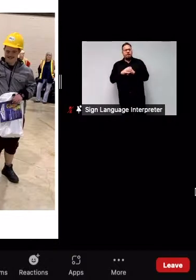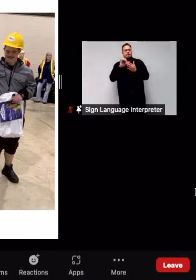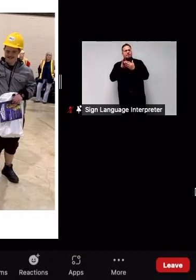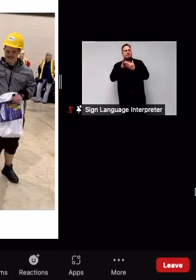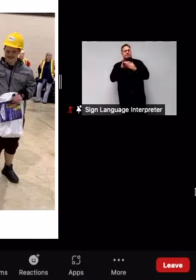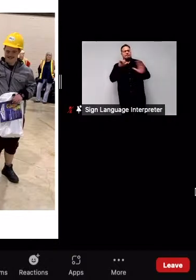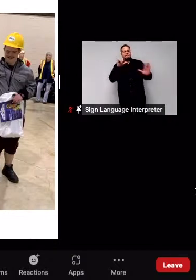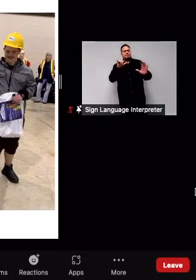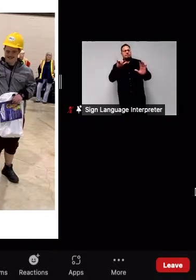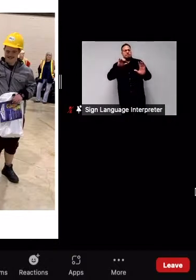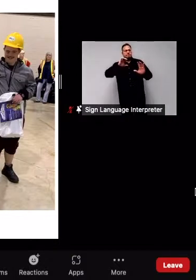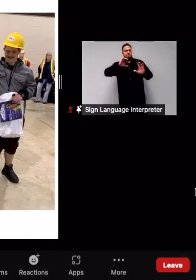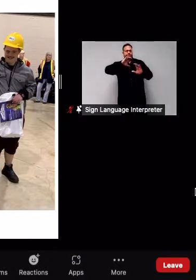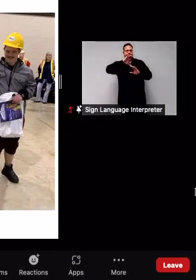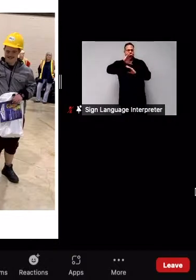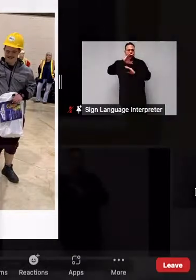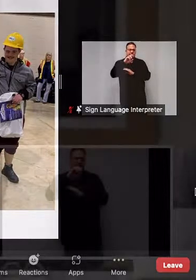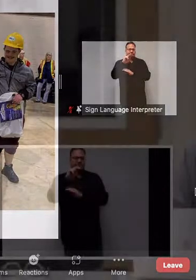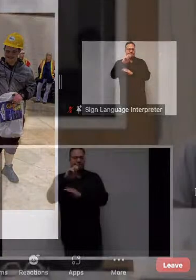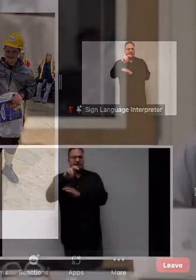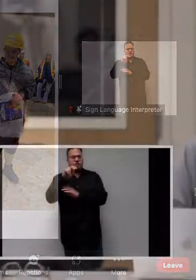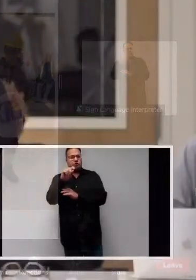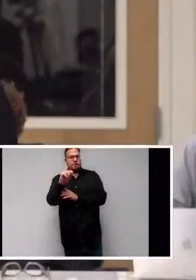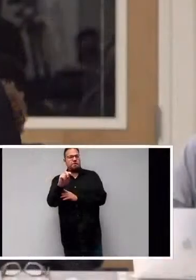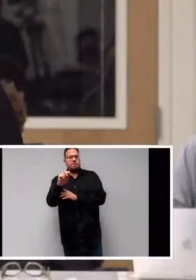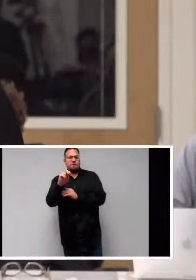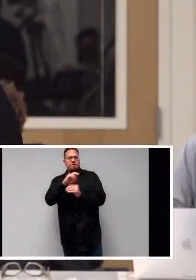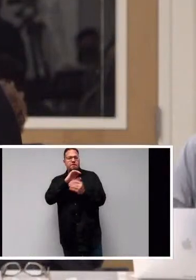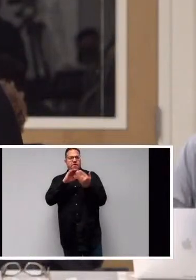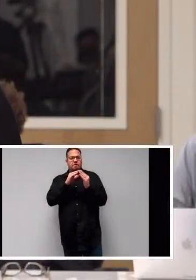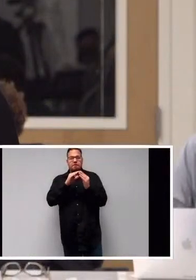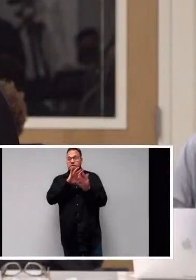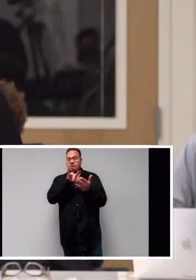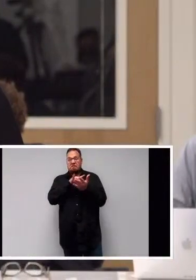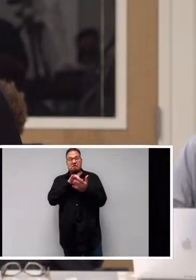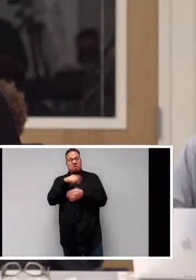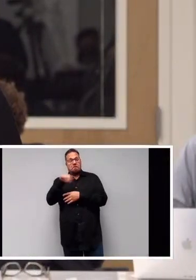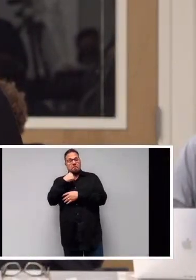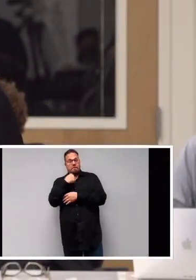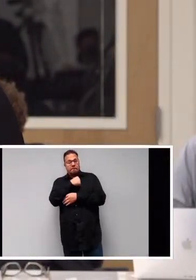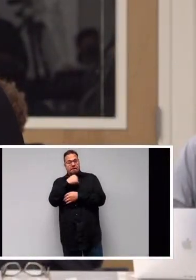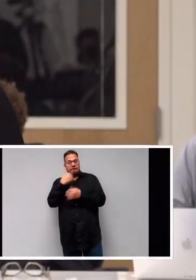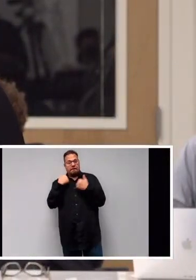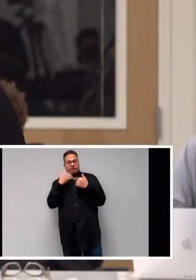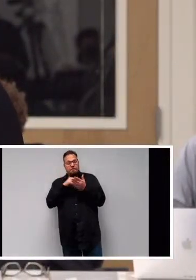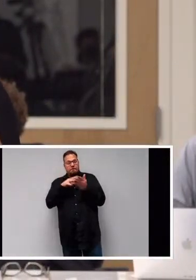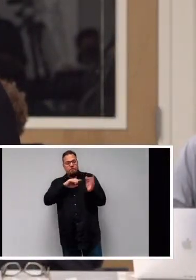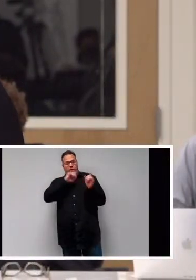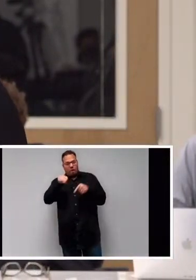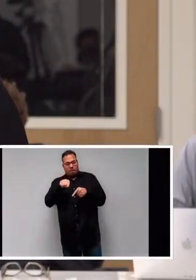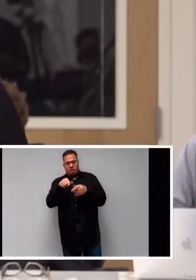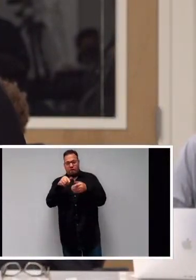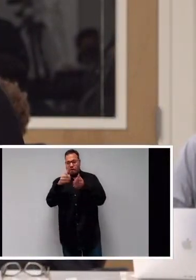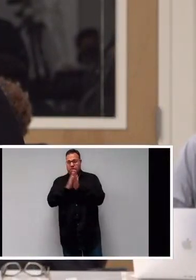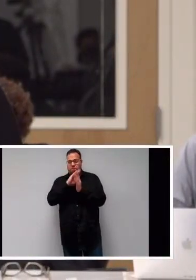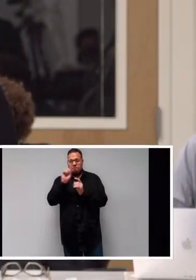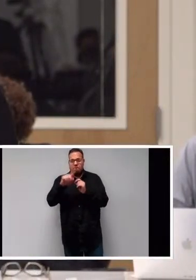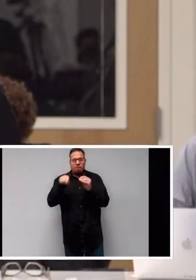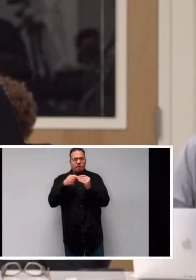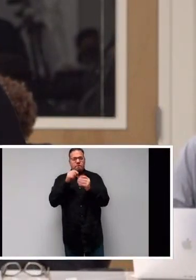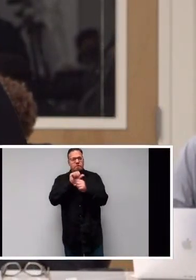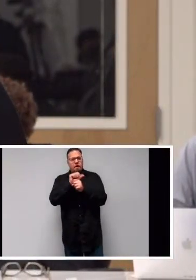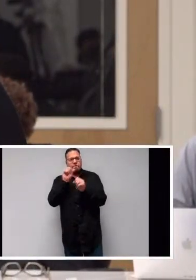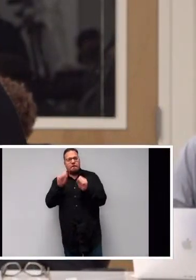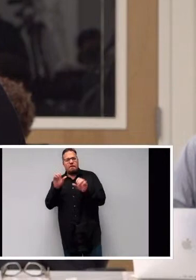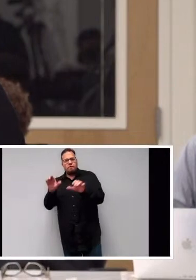number of students go, and we worked on practicing asking questions and what are the jobs you can do, and just a really fun day. And